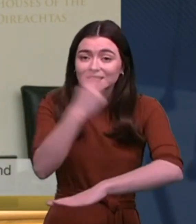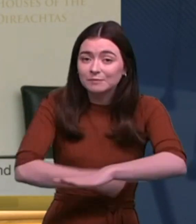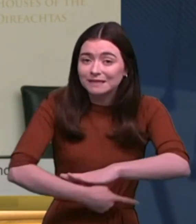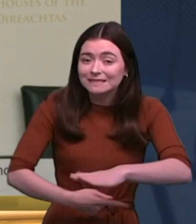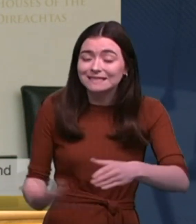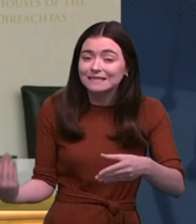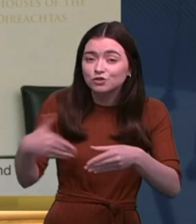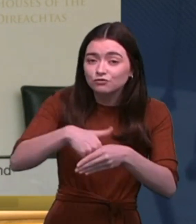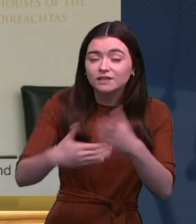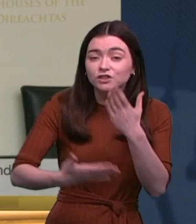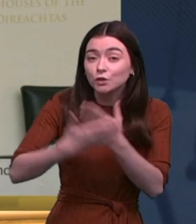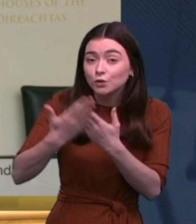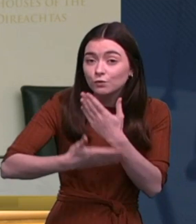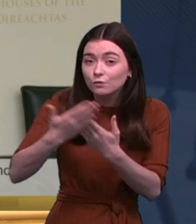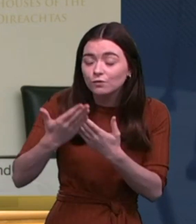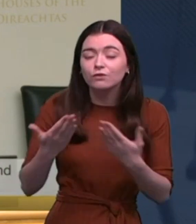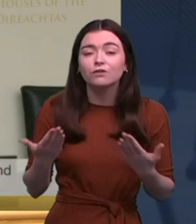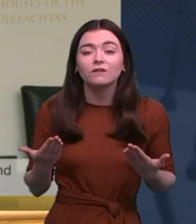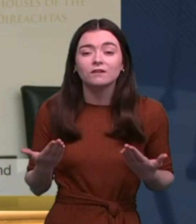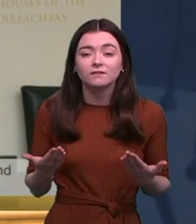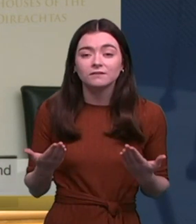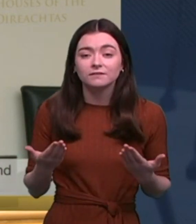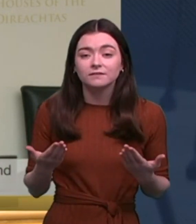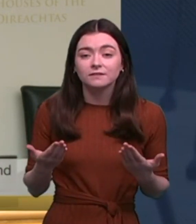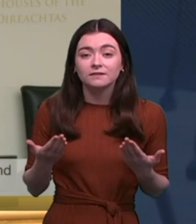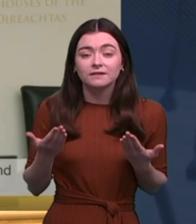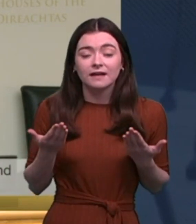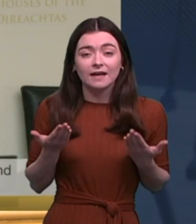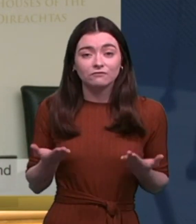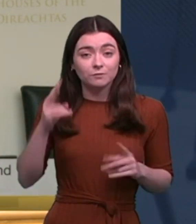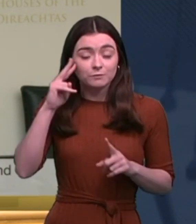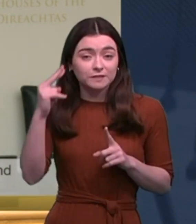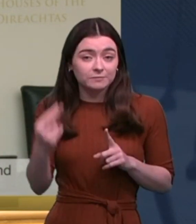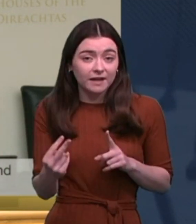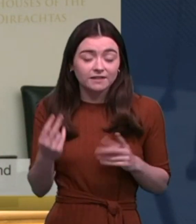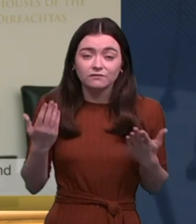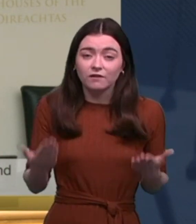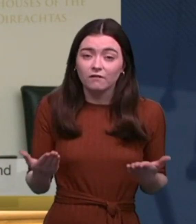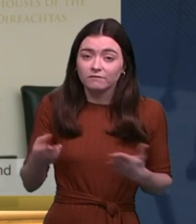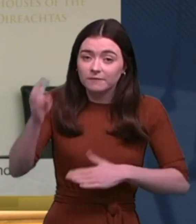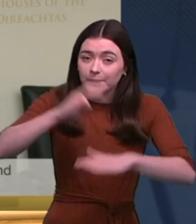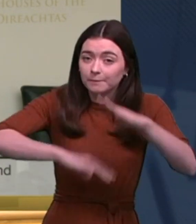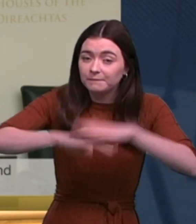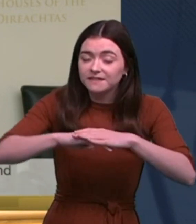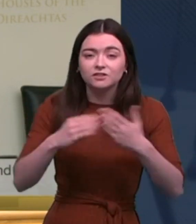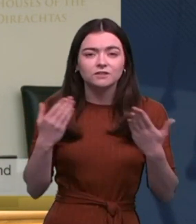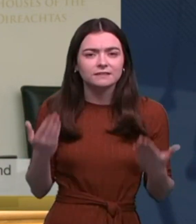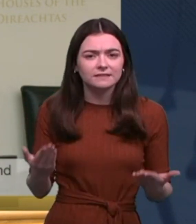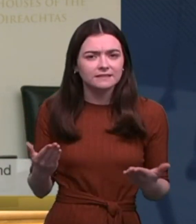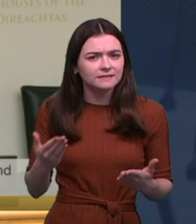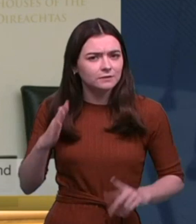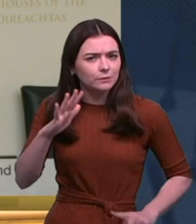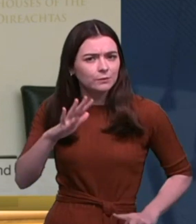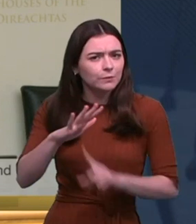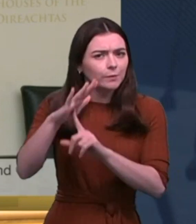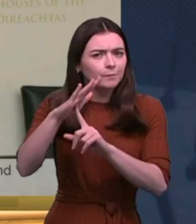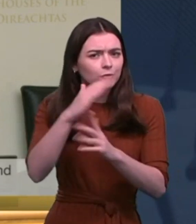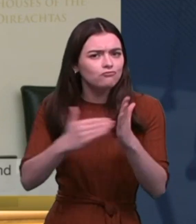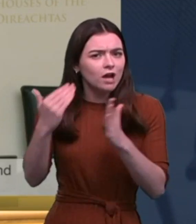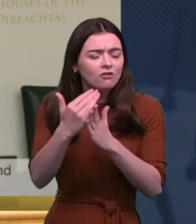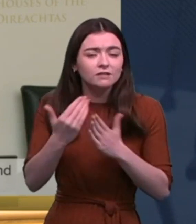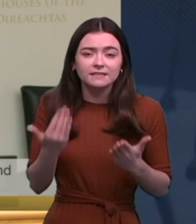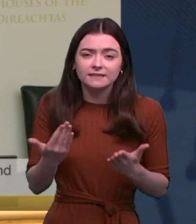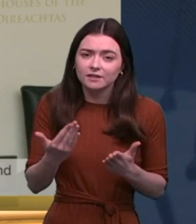and Youth, and from the perspective of the relevant ministers, this is an absolute priority. They are